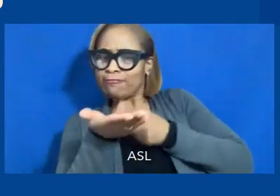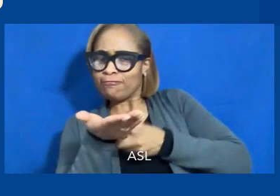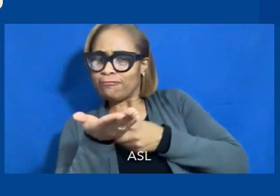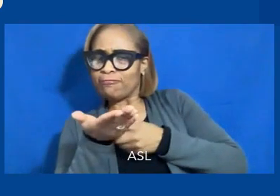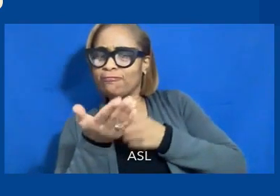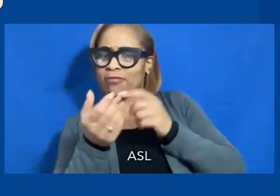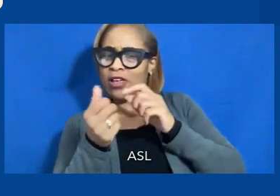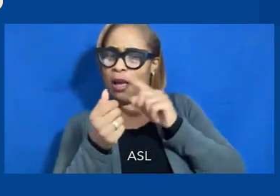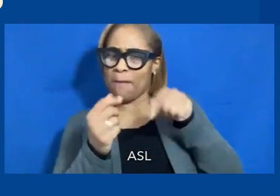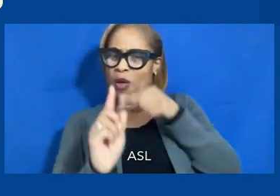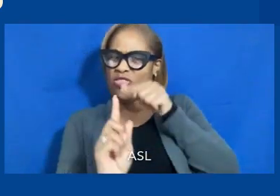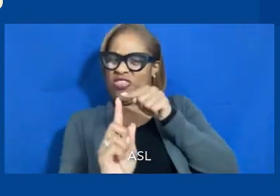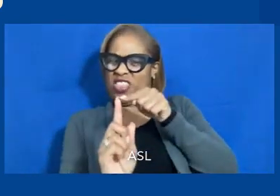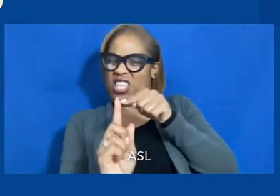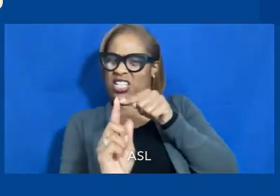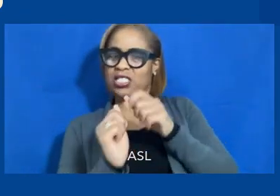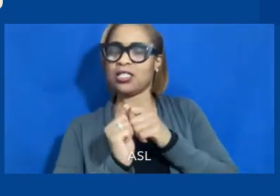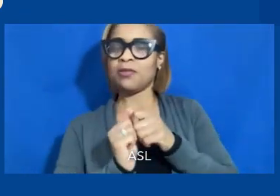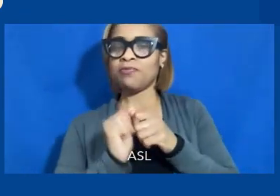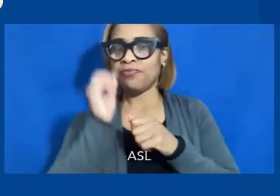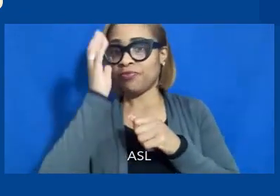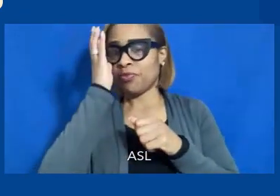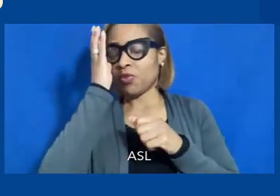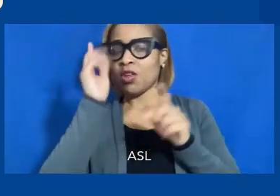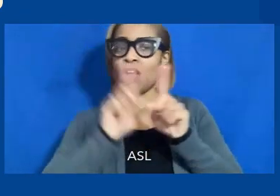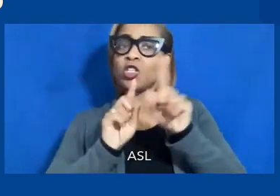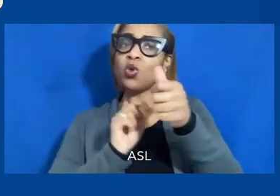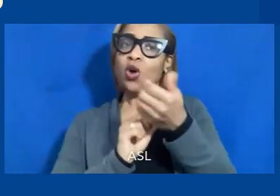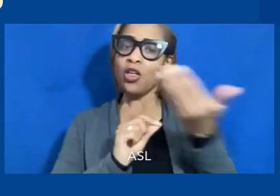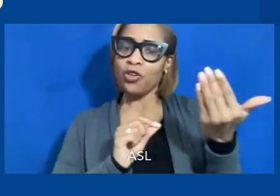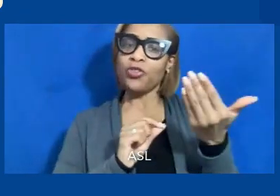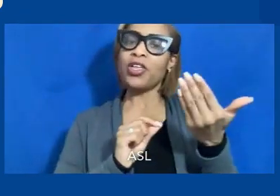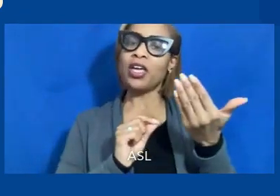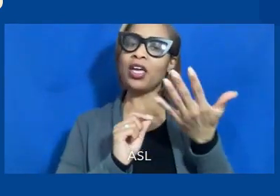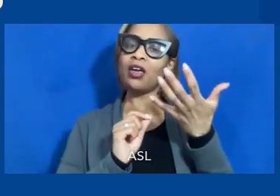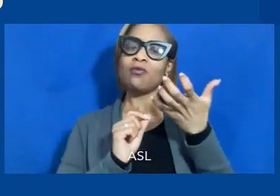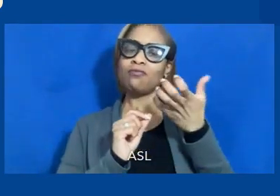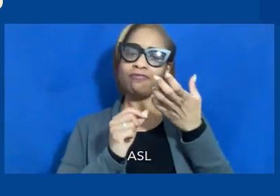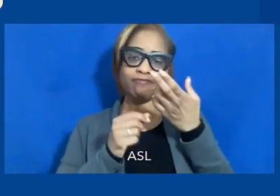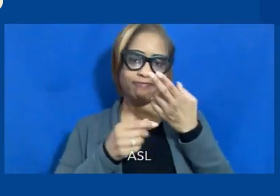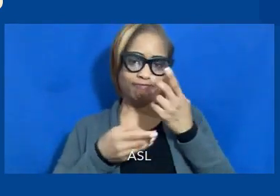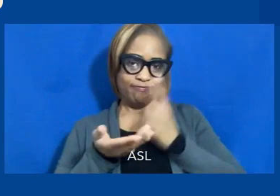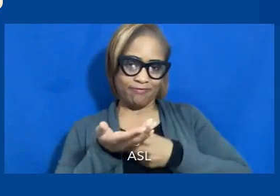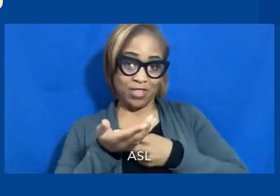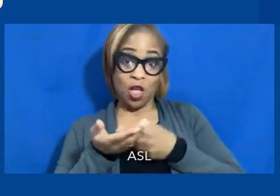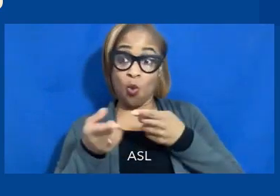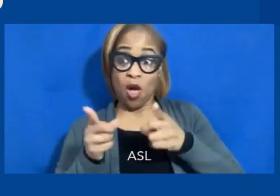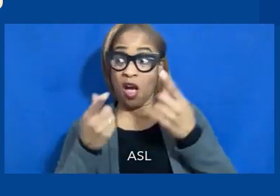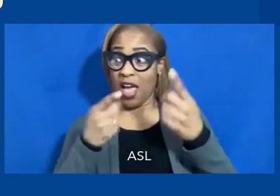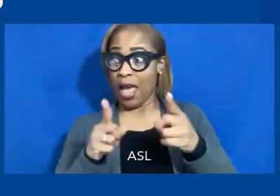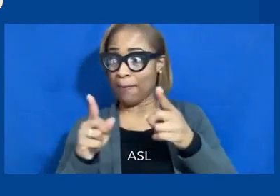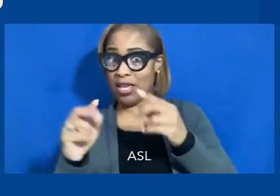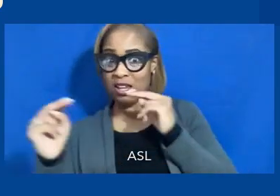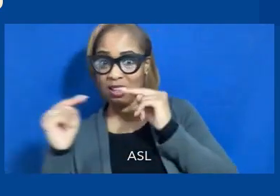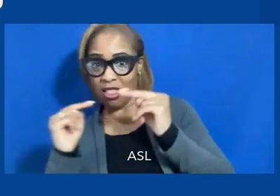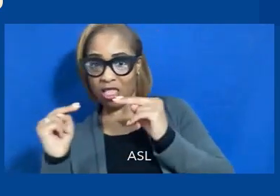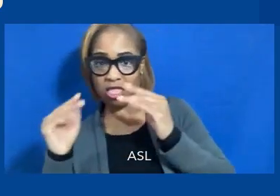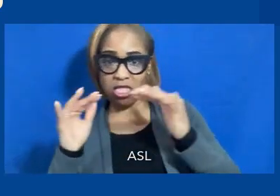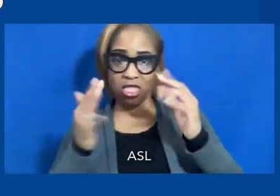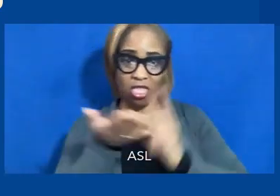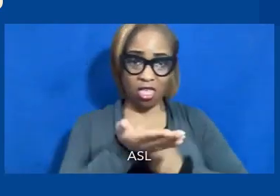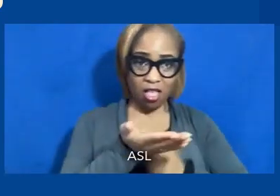that I kind of would love for you to touch on is, while all of those negotiations are also happening, we're